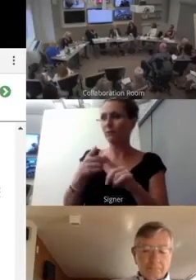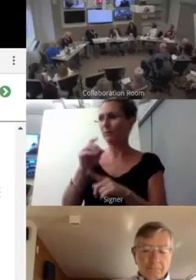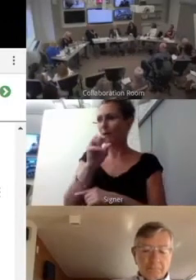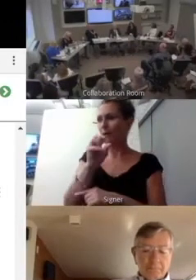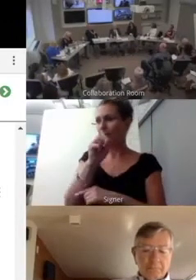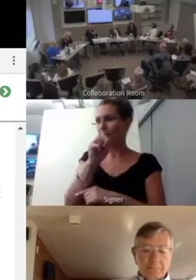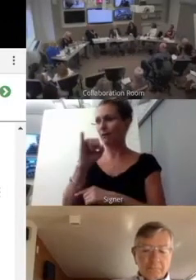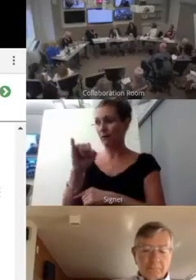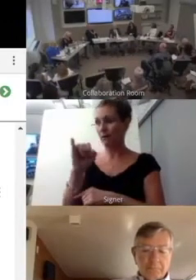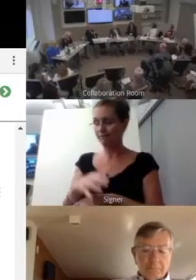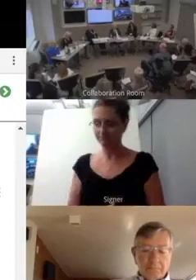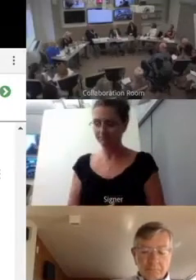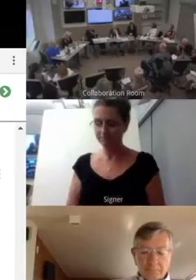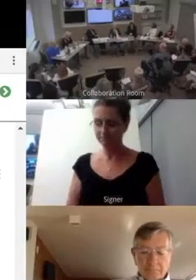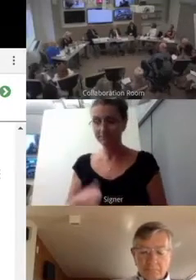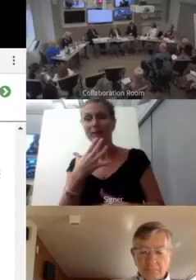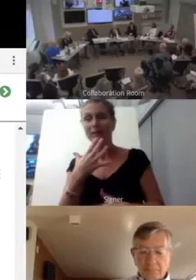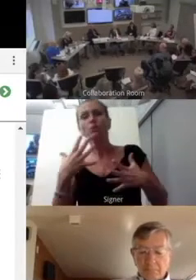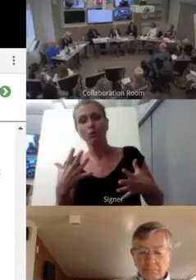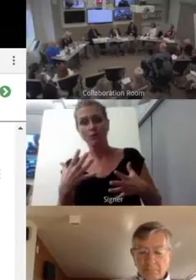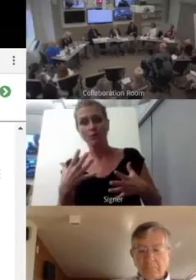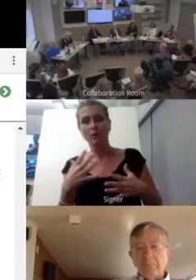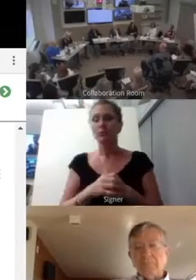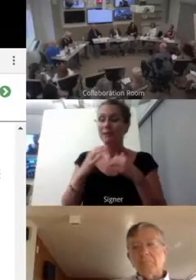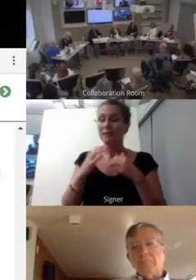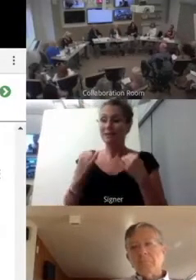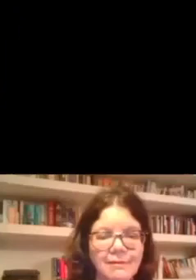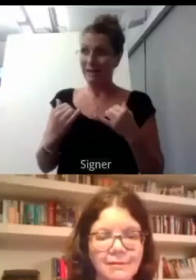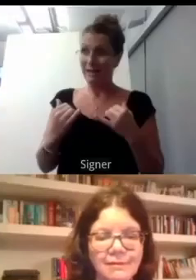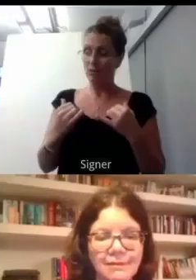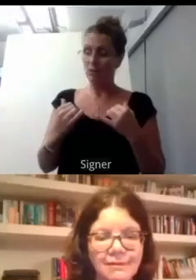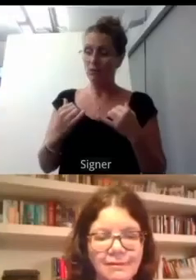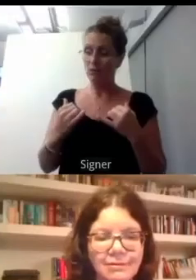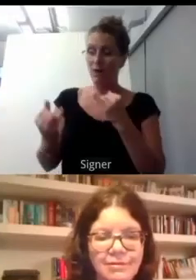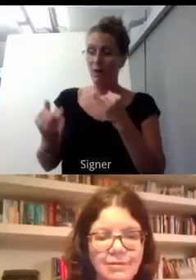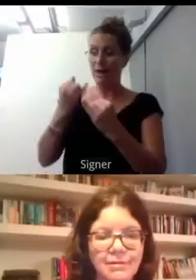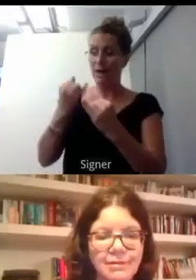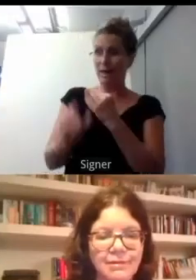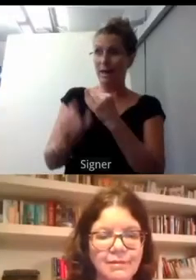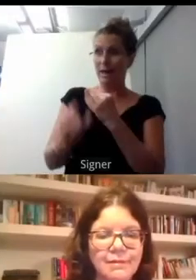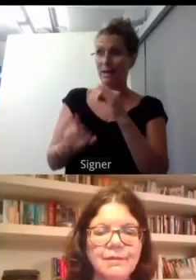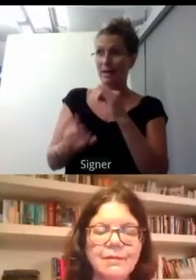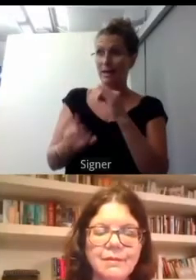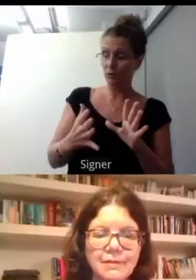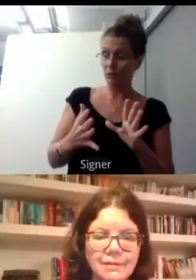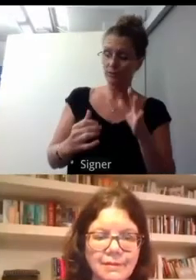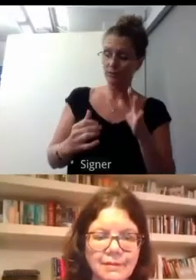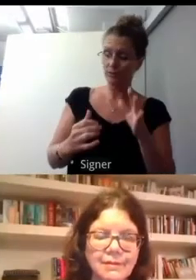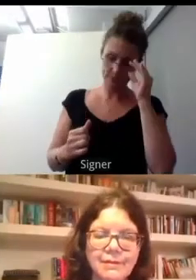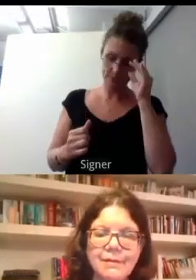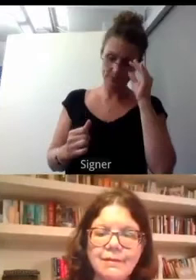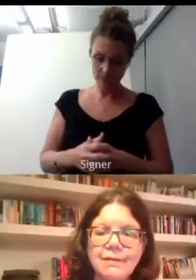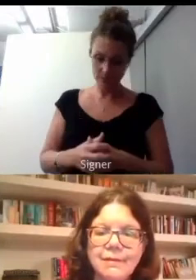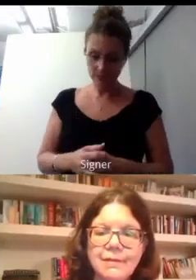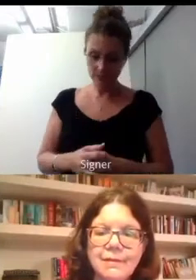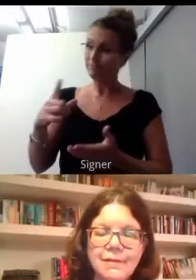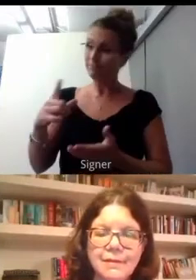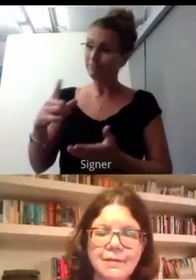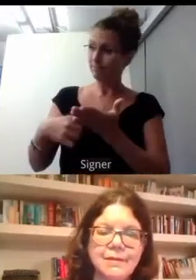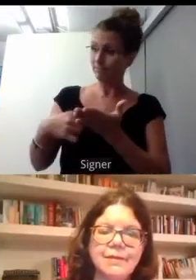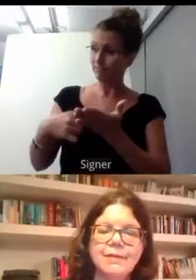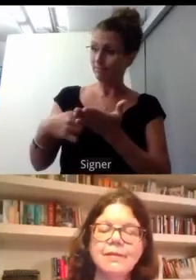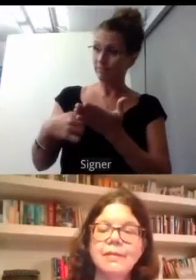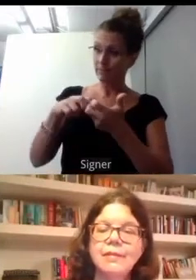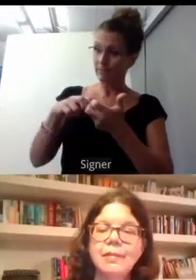going to turn our attention to our last speaker, and that is to discuss the issue of enforcement of